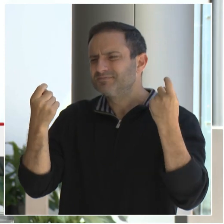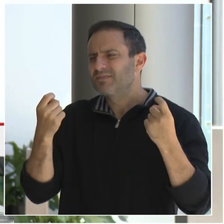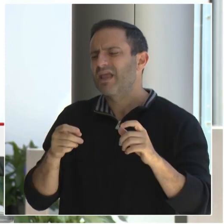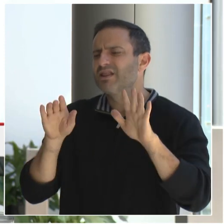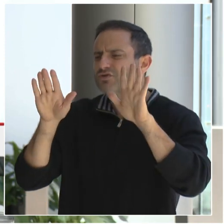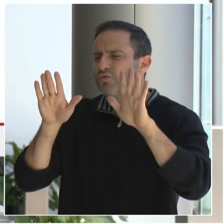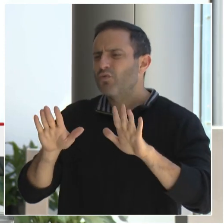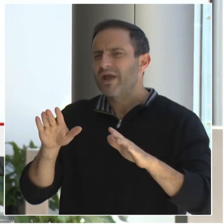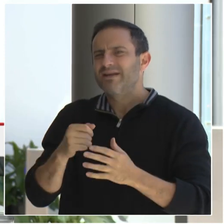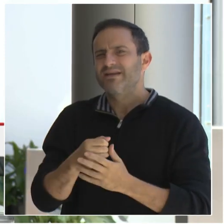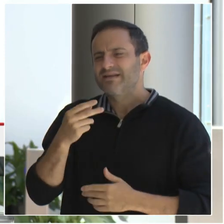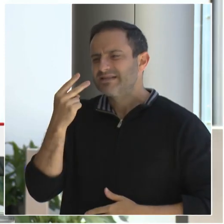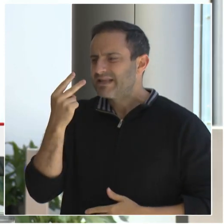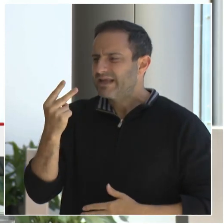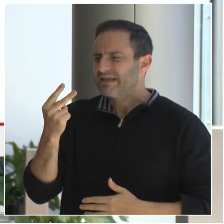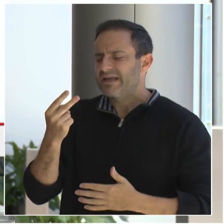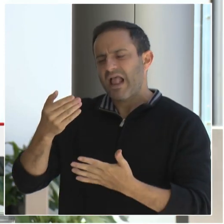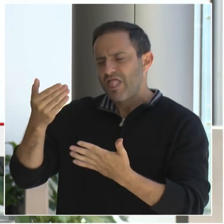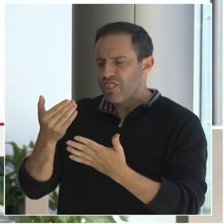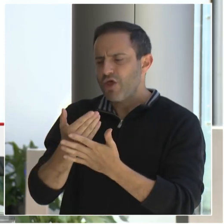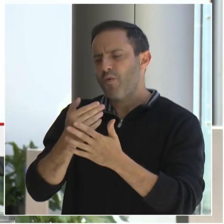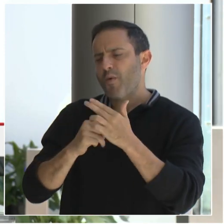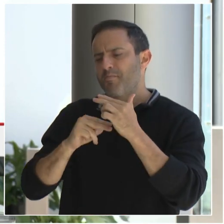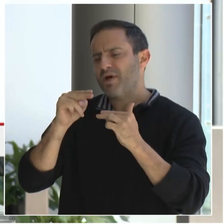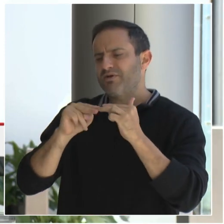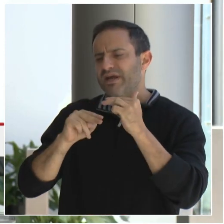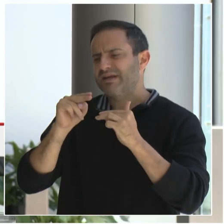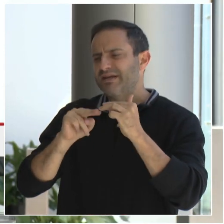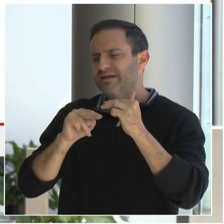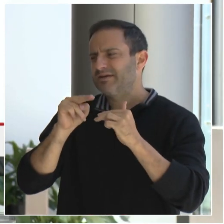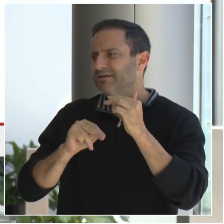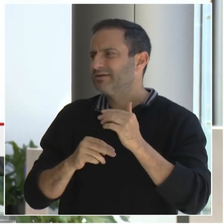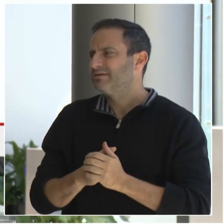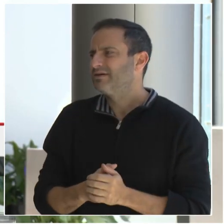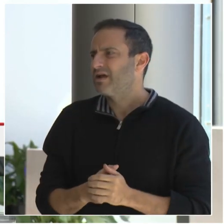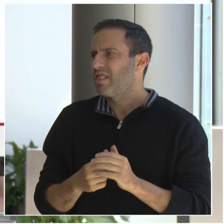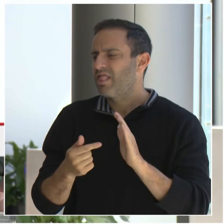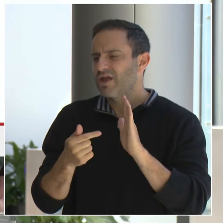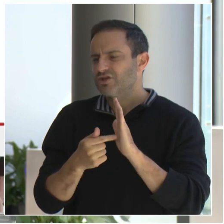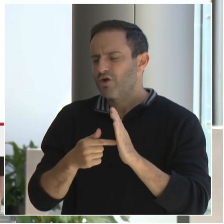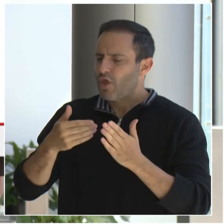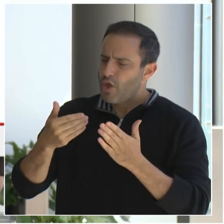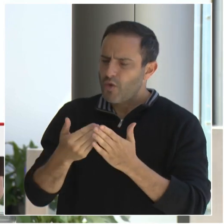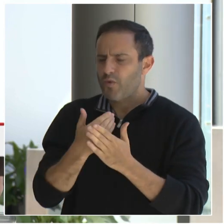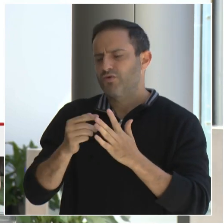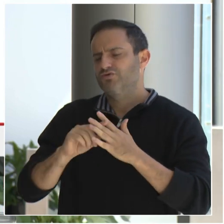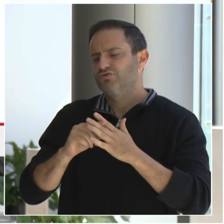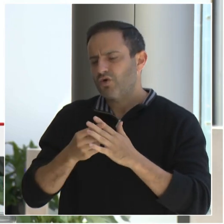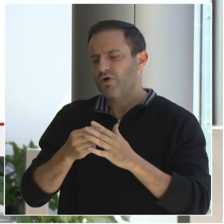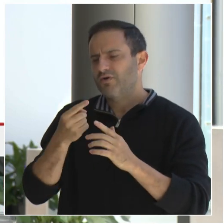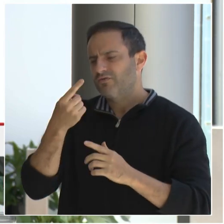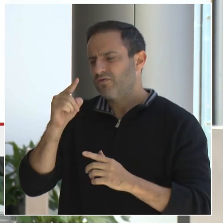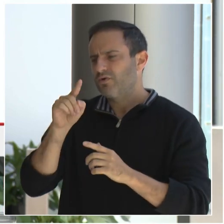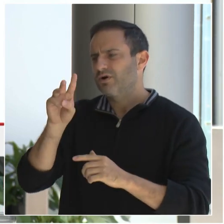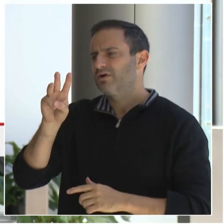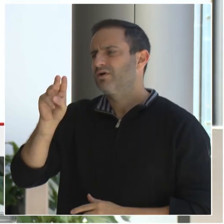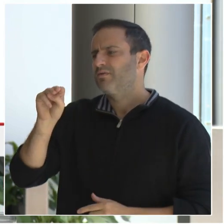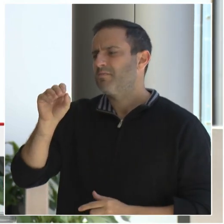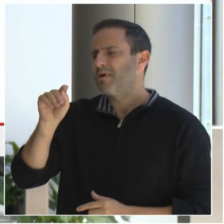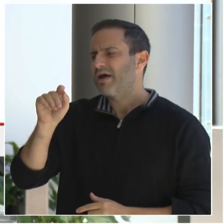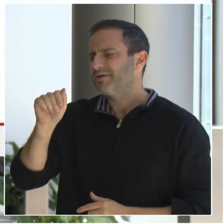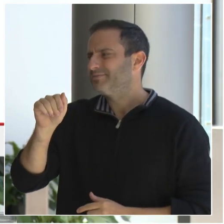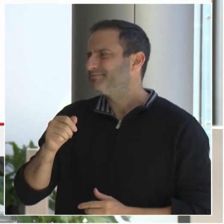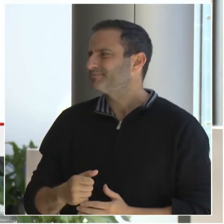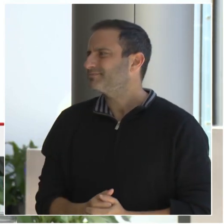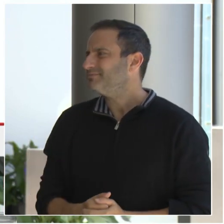that we have a new building that sort of symbolizes a fresh start from WMATA as we begin to tackle and